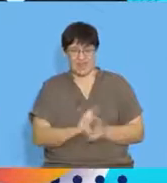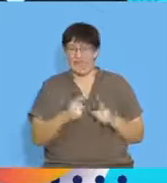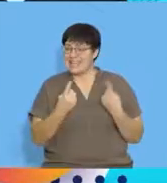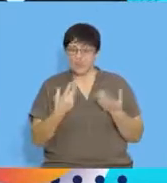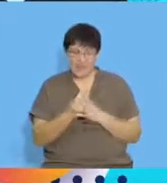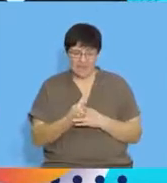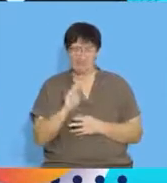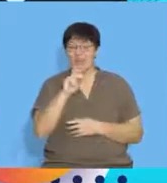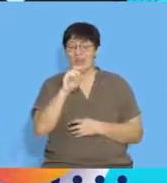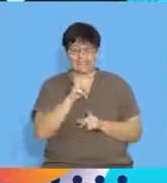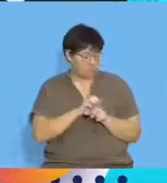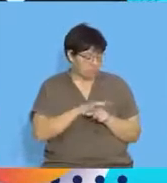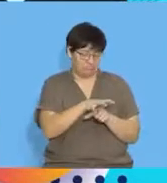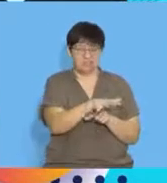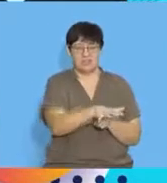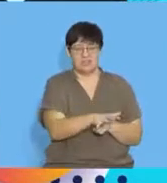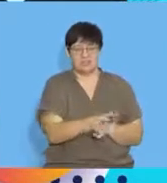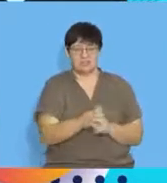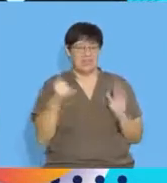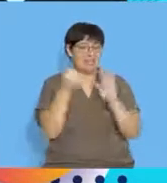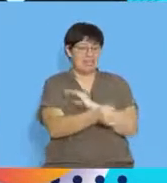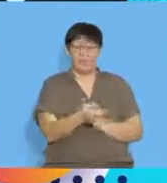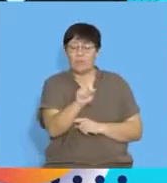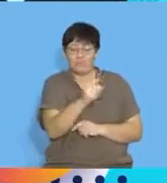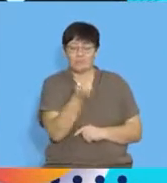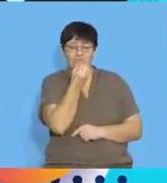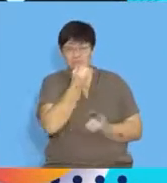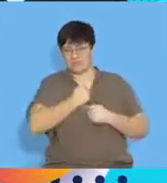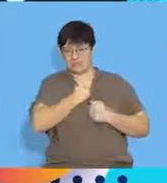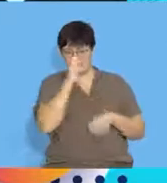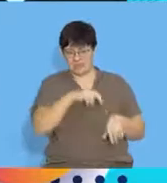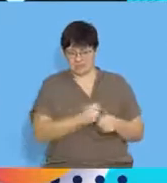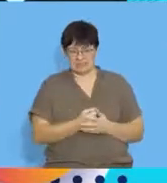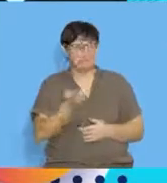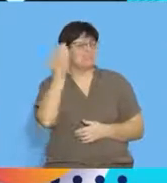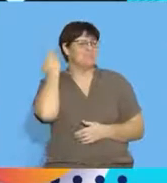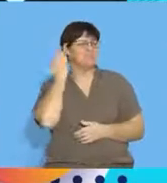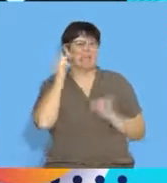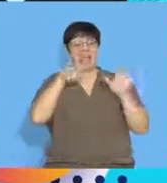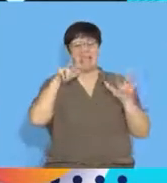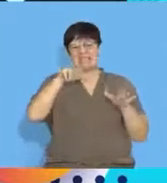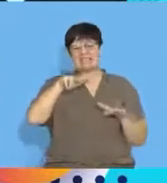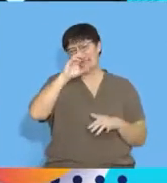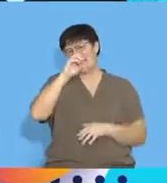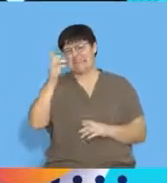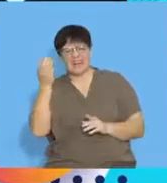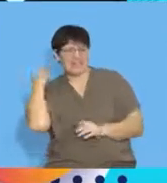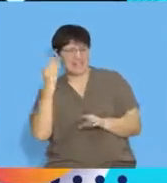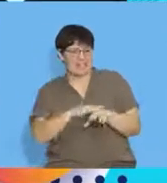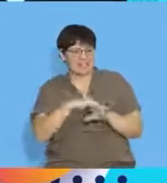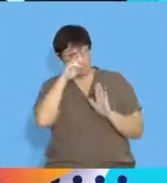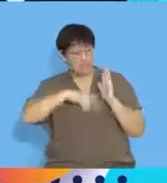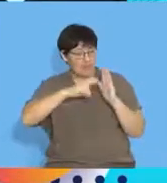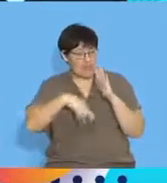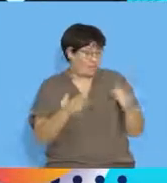fungus infection, right, kill our food. If you have a look in the 1800s, you might, some of you might have read about it, that